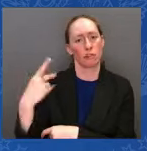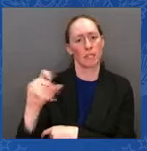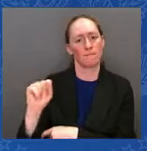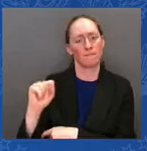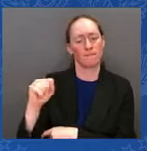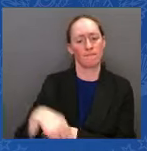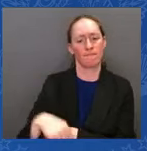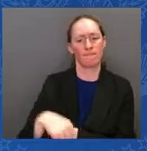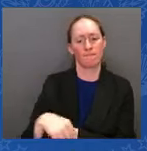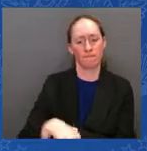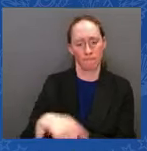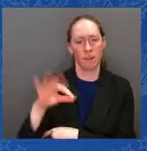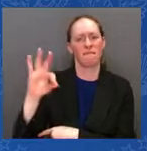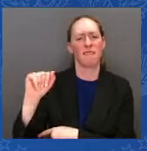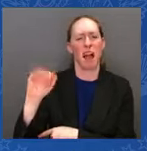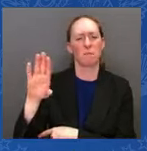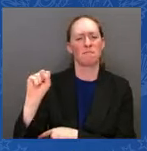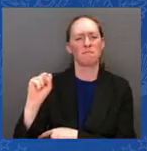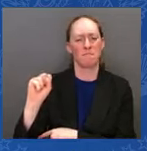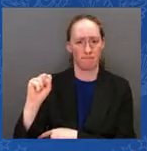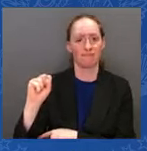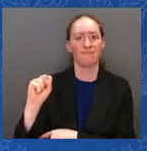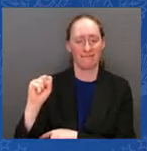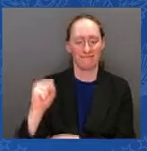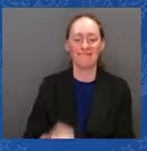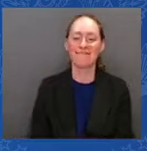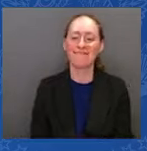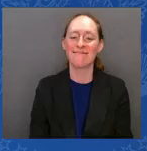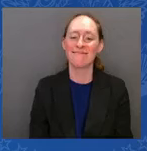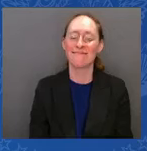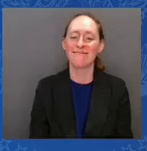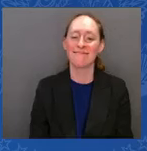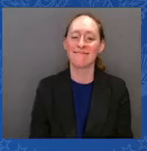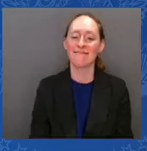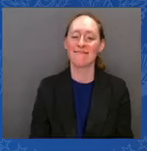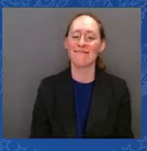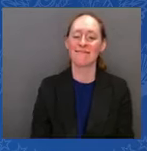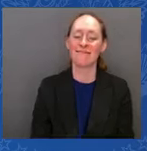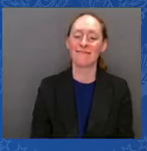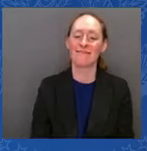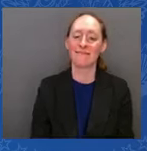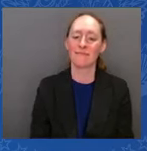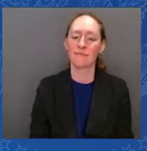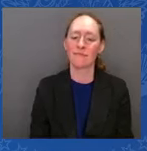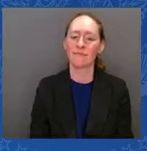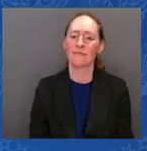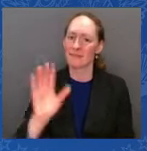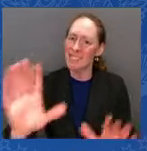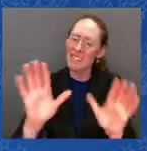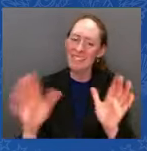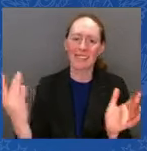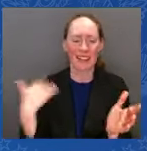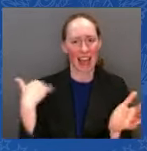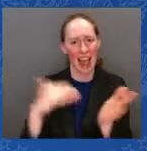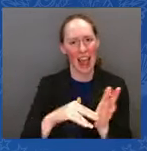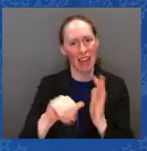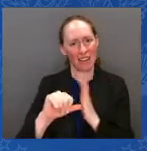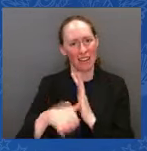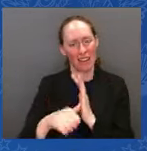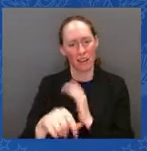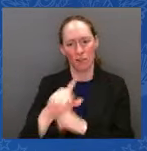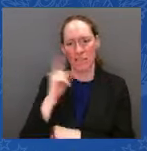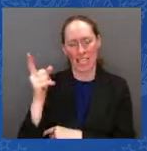$470 billion by American companies home and abroad for manufacturing clean energy,